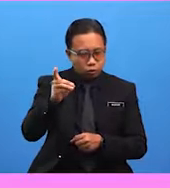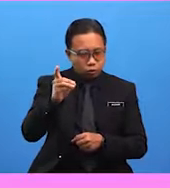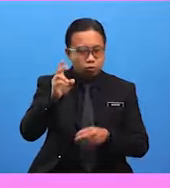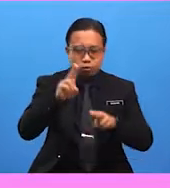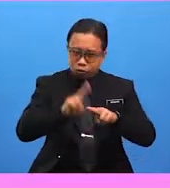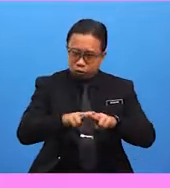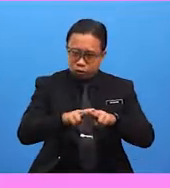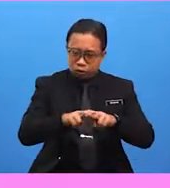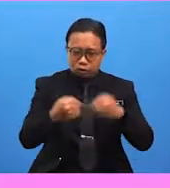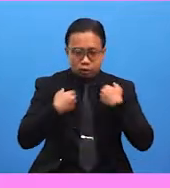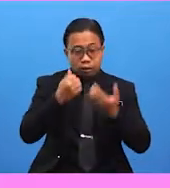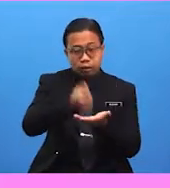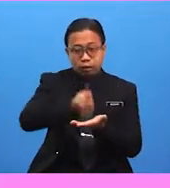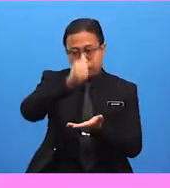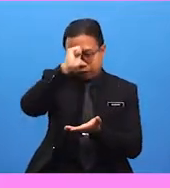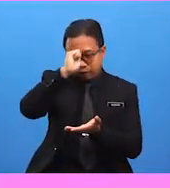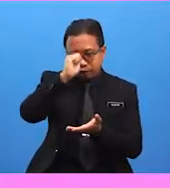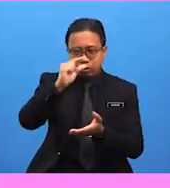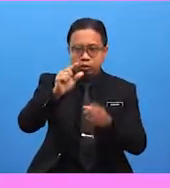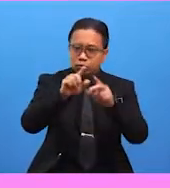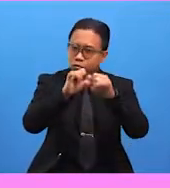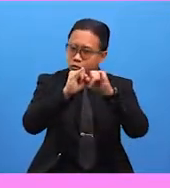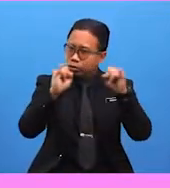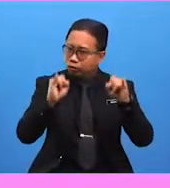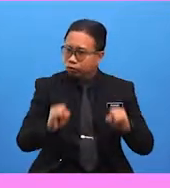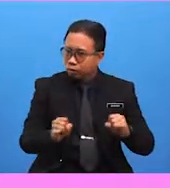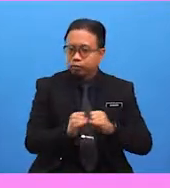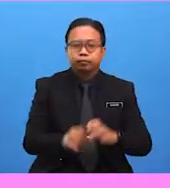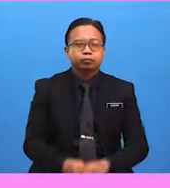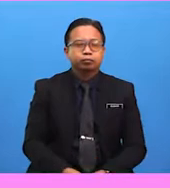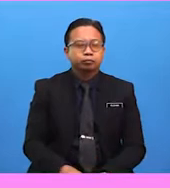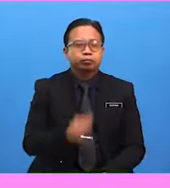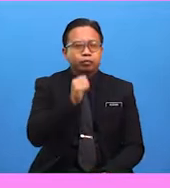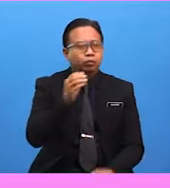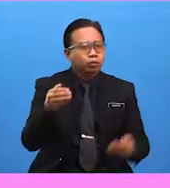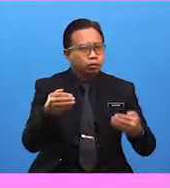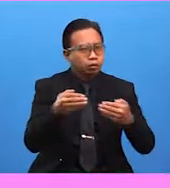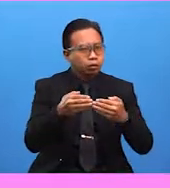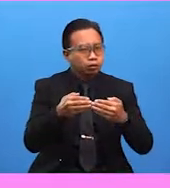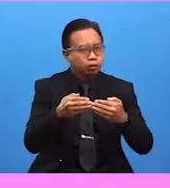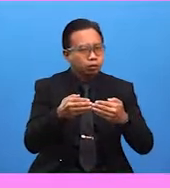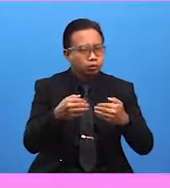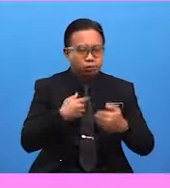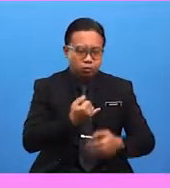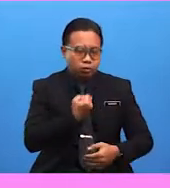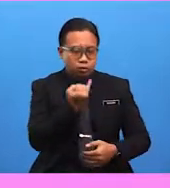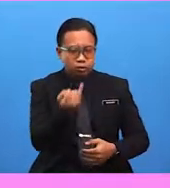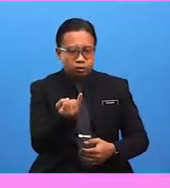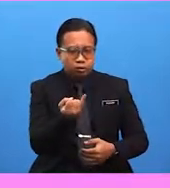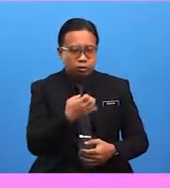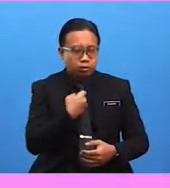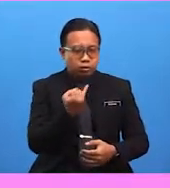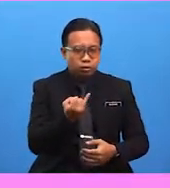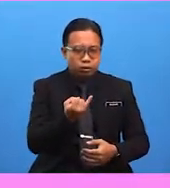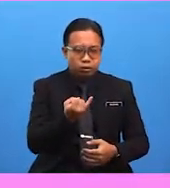academic qualification not only depends on your interests and